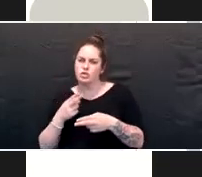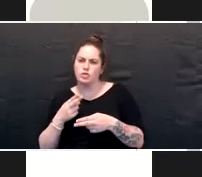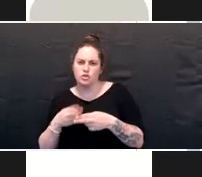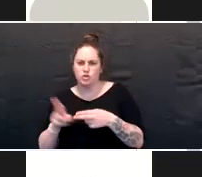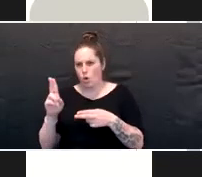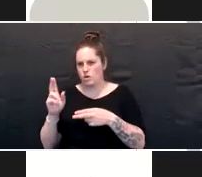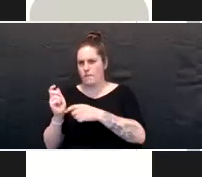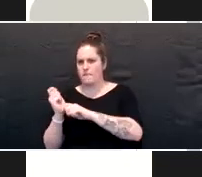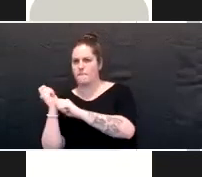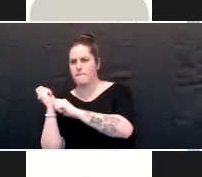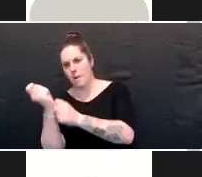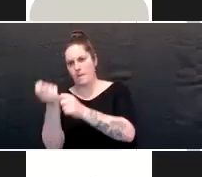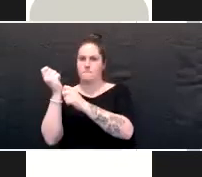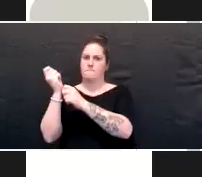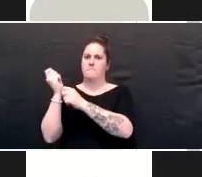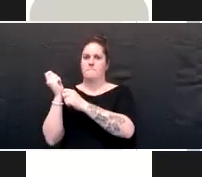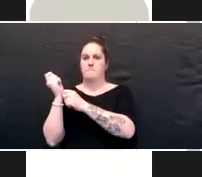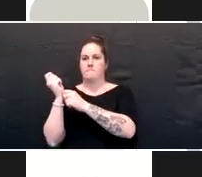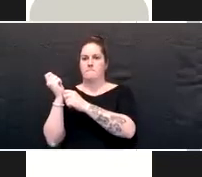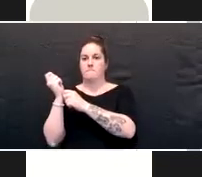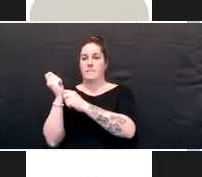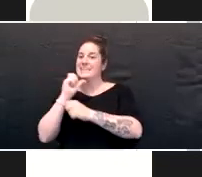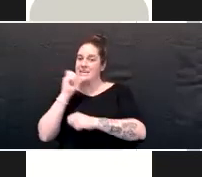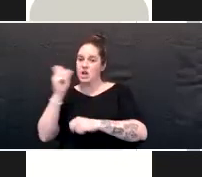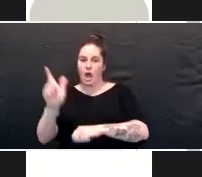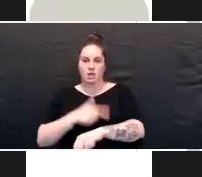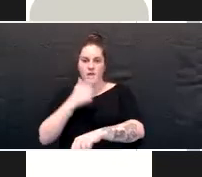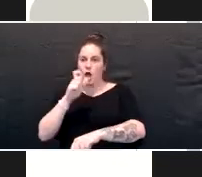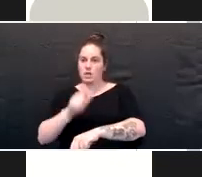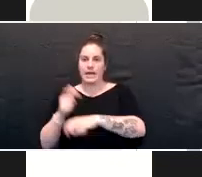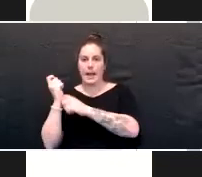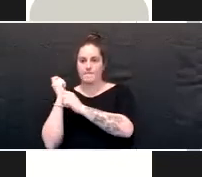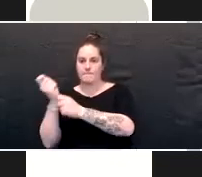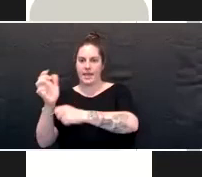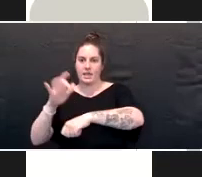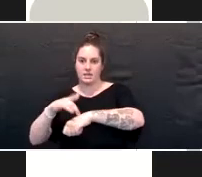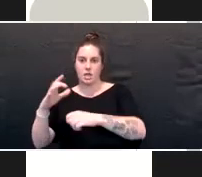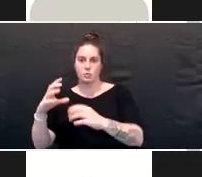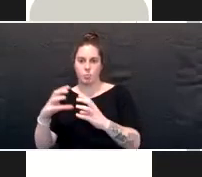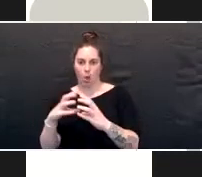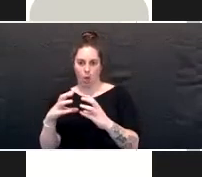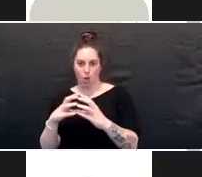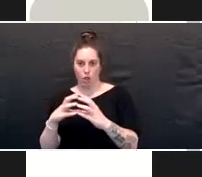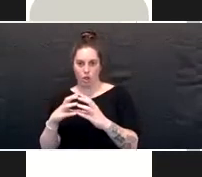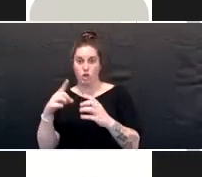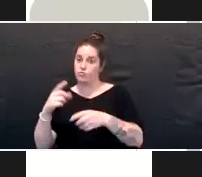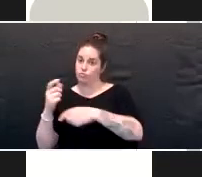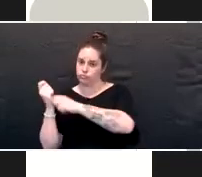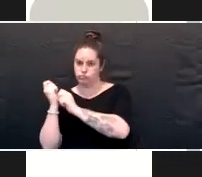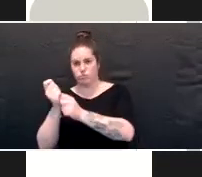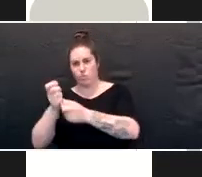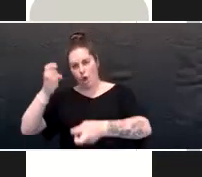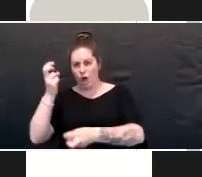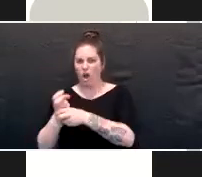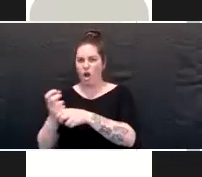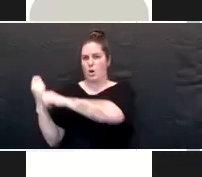hit, meaning what? The bat doesn't stay in contact with the ball for very long, but you hit it hard.